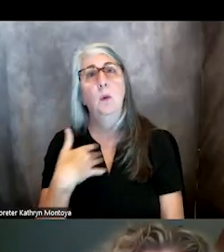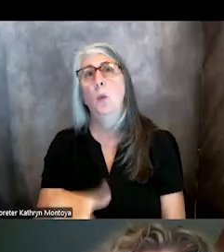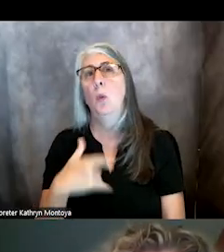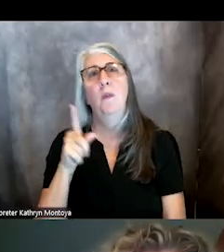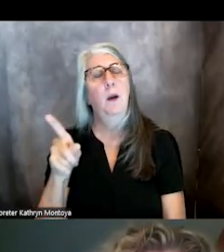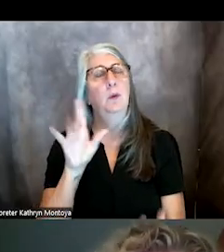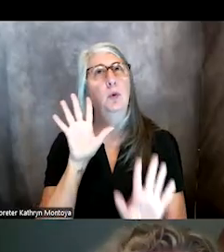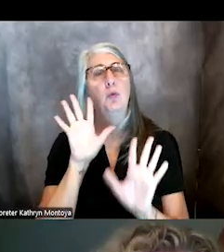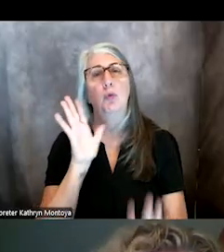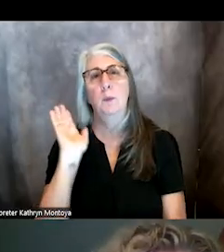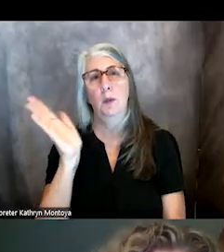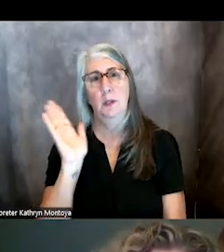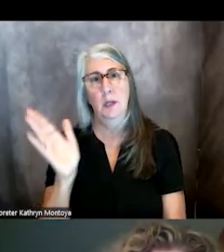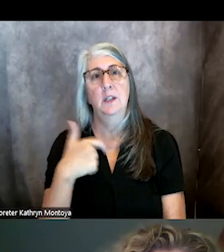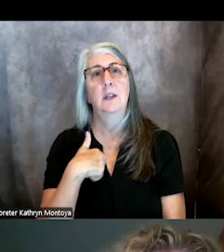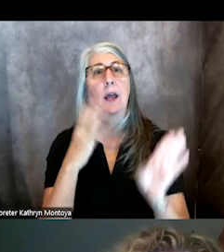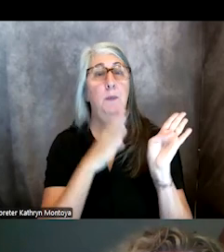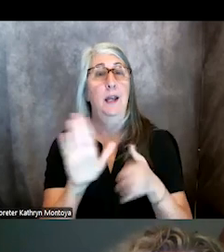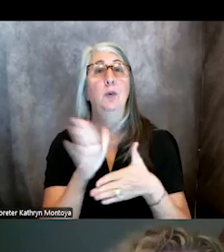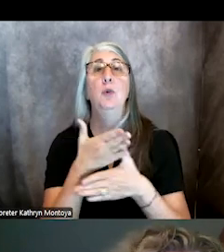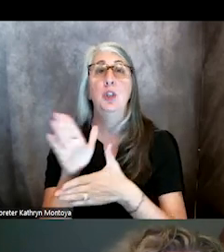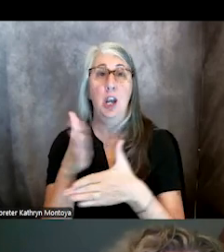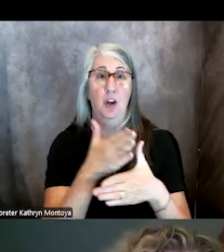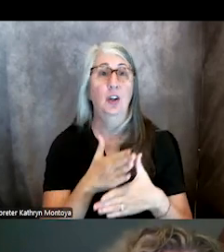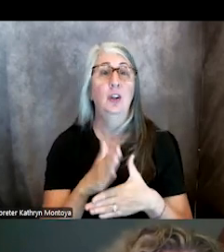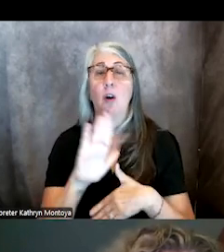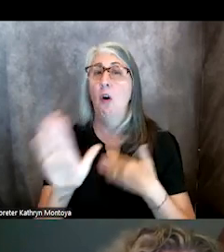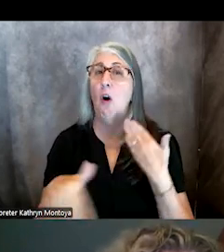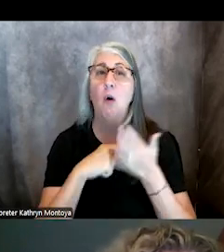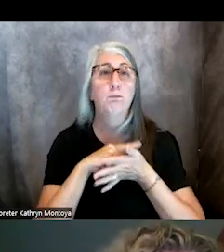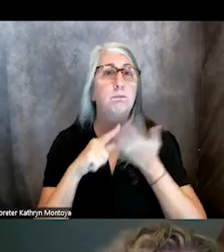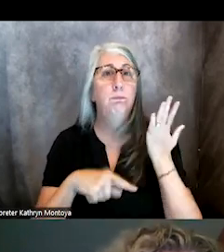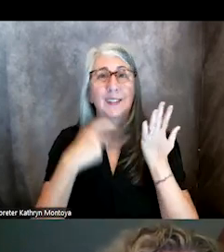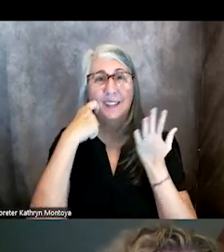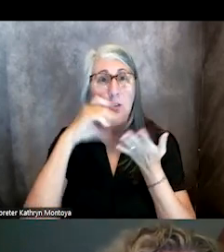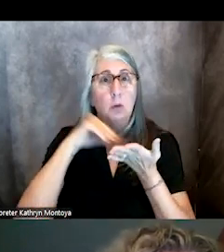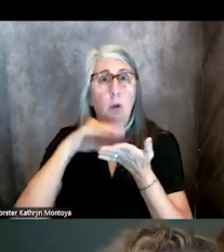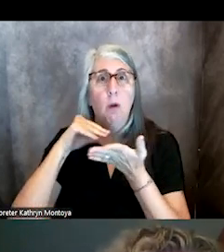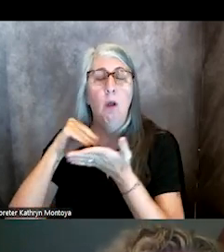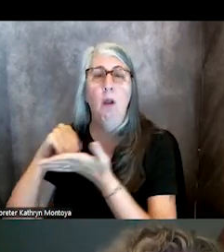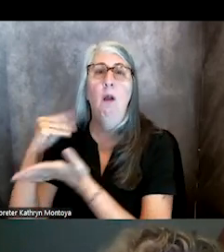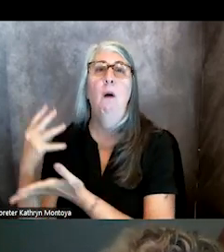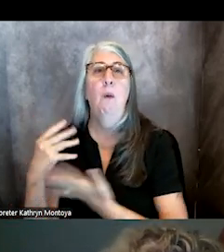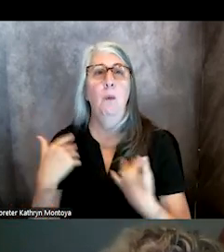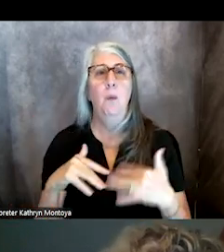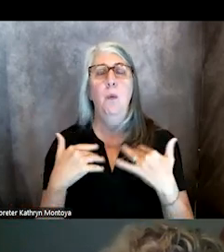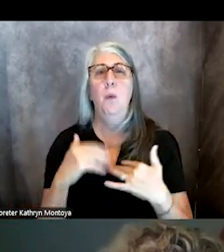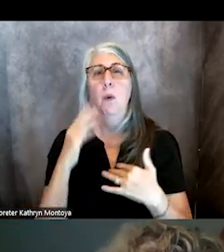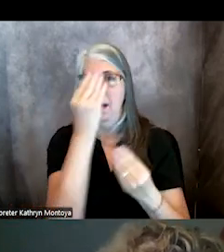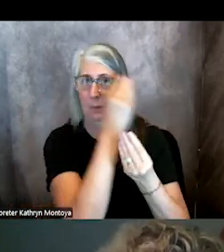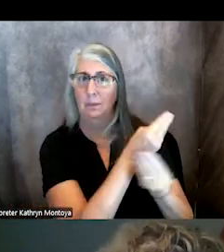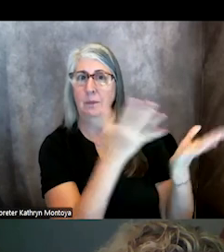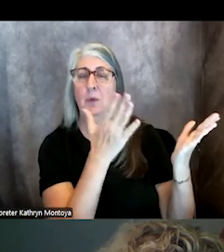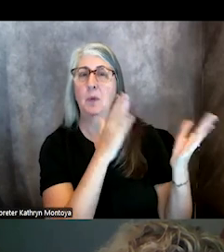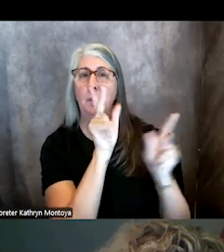presentation, and I definitely plan to share all of the things that I've learned during that presentation with my colleagues here, as well